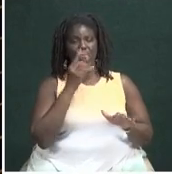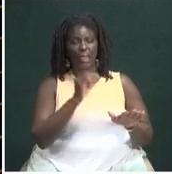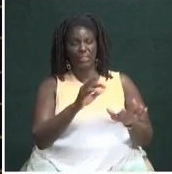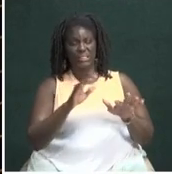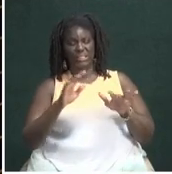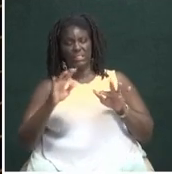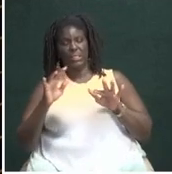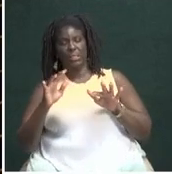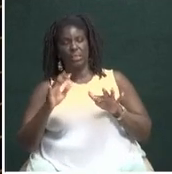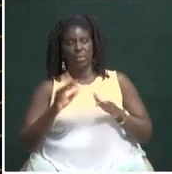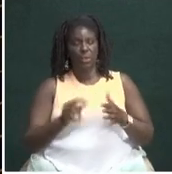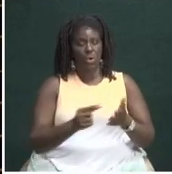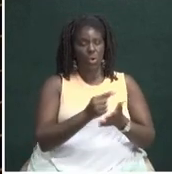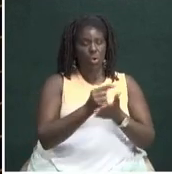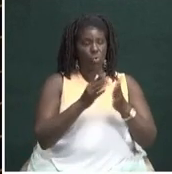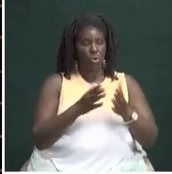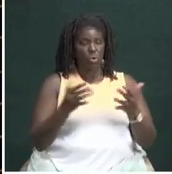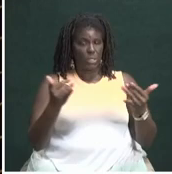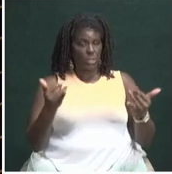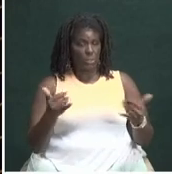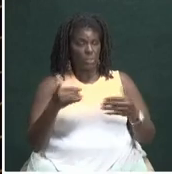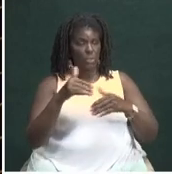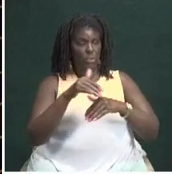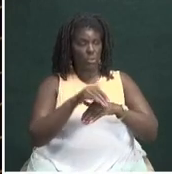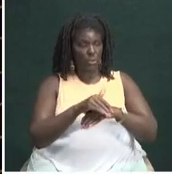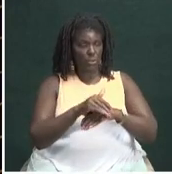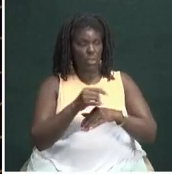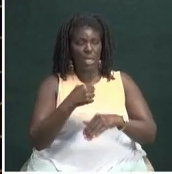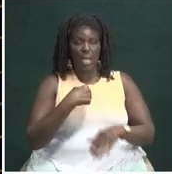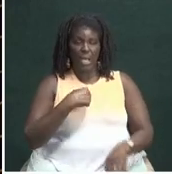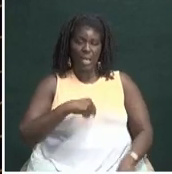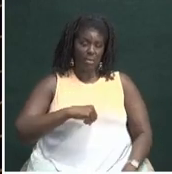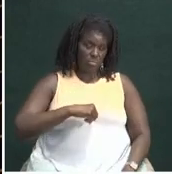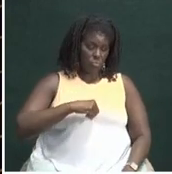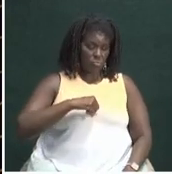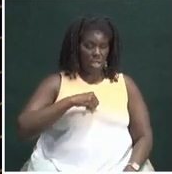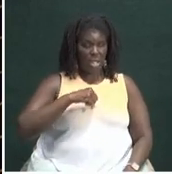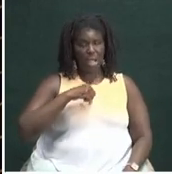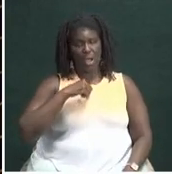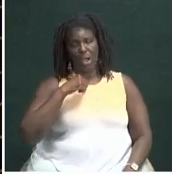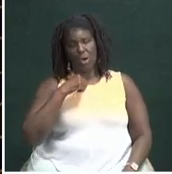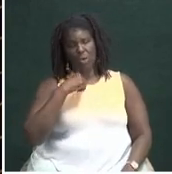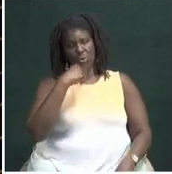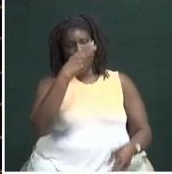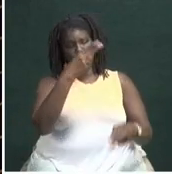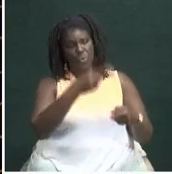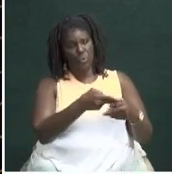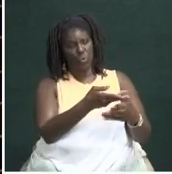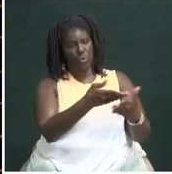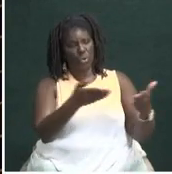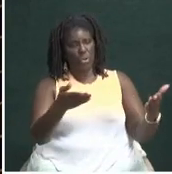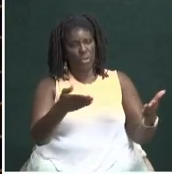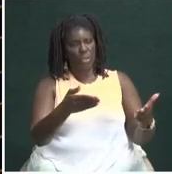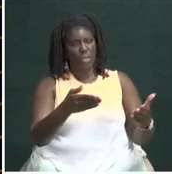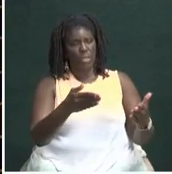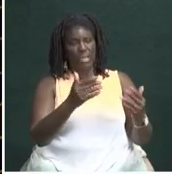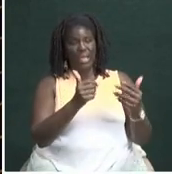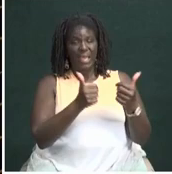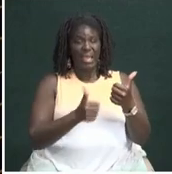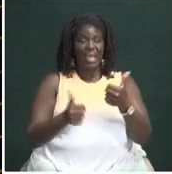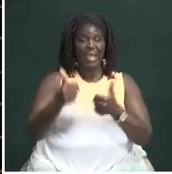And graduates, tonight, I am so proud to call you